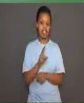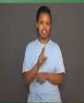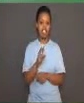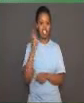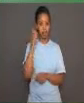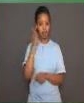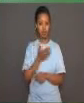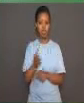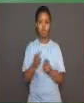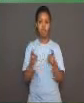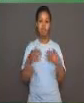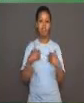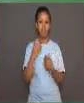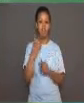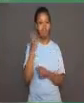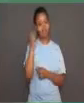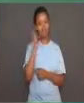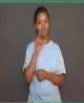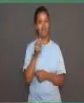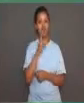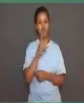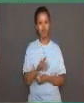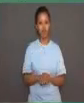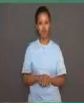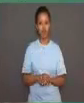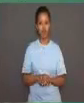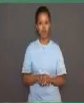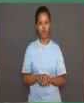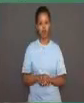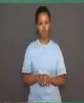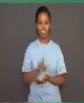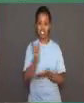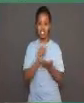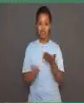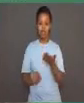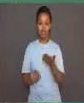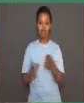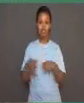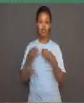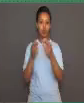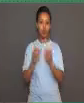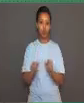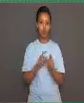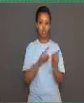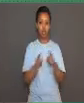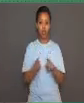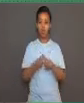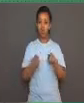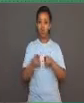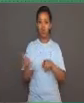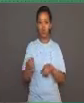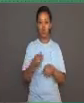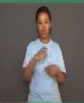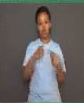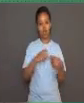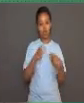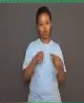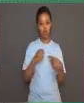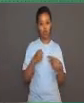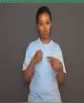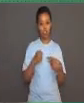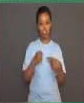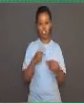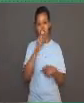very interesting ideas. You could have listed that different environments affected the